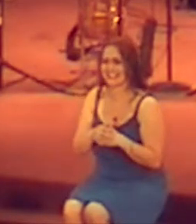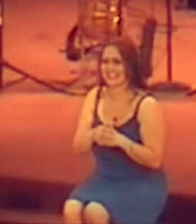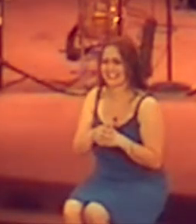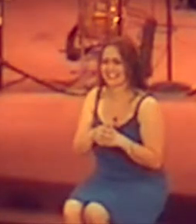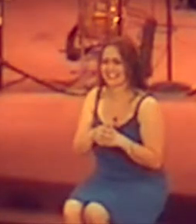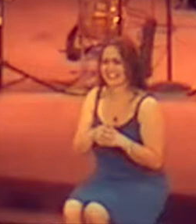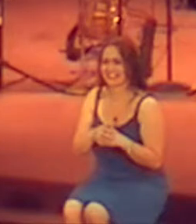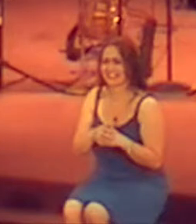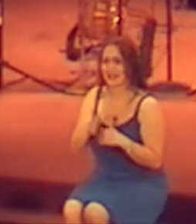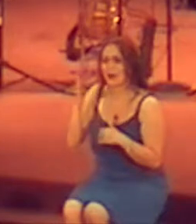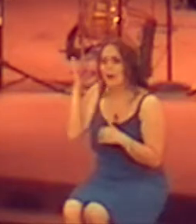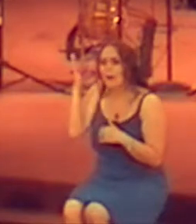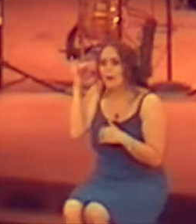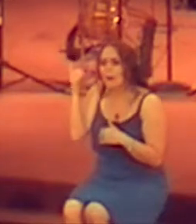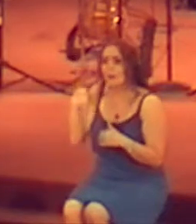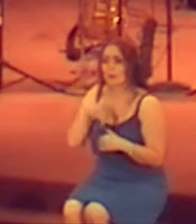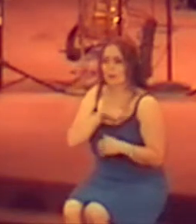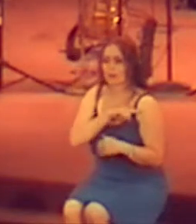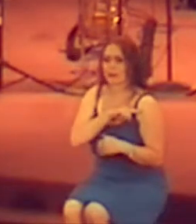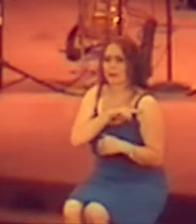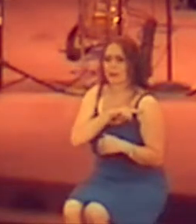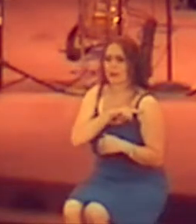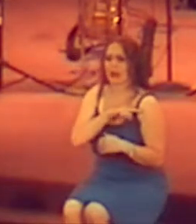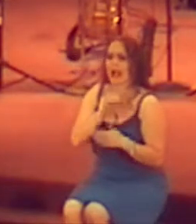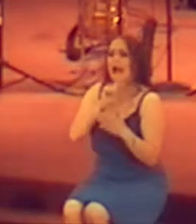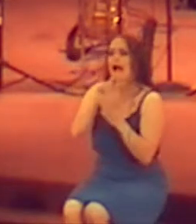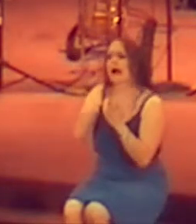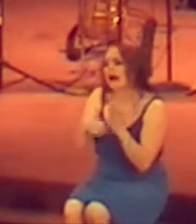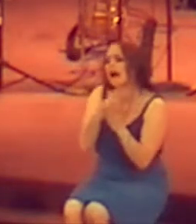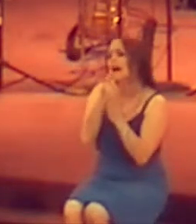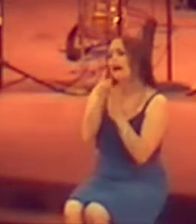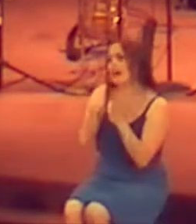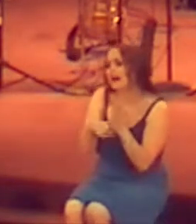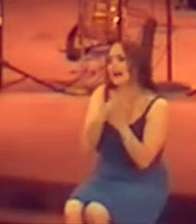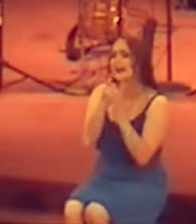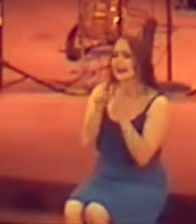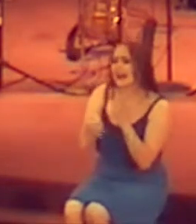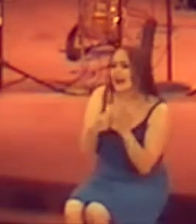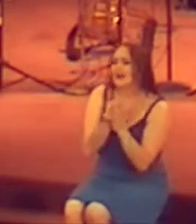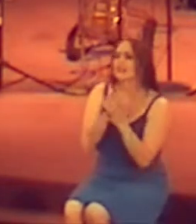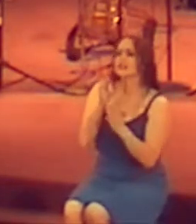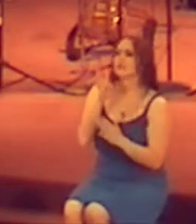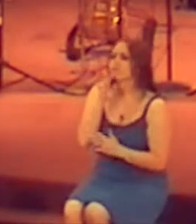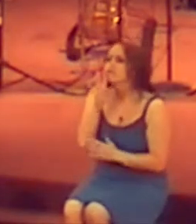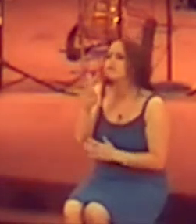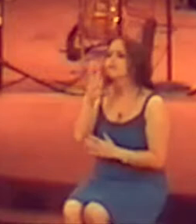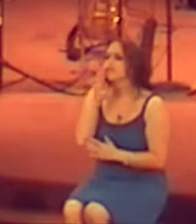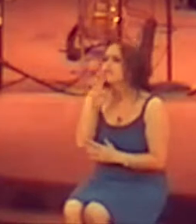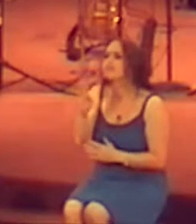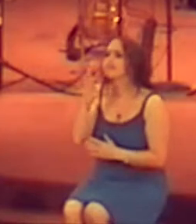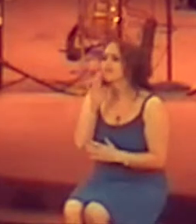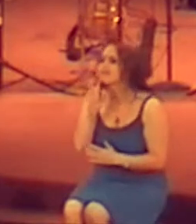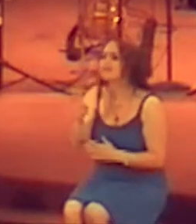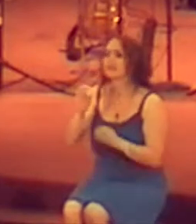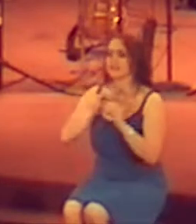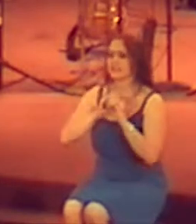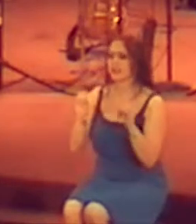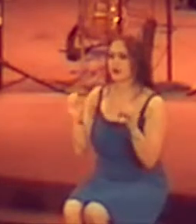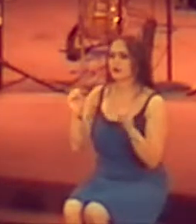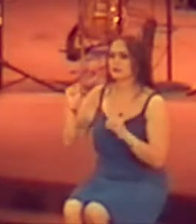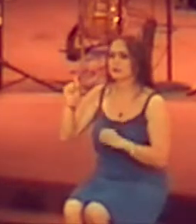Why is it that we could literally go hours and hours and talk and there's no